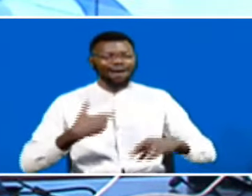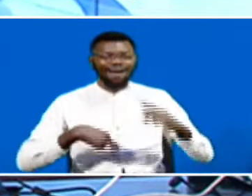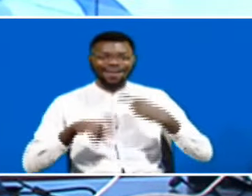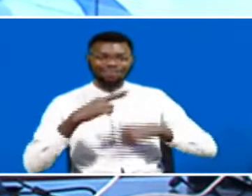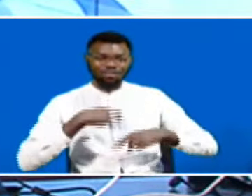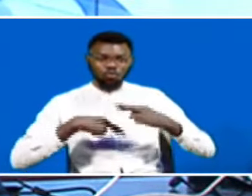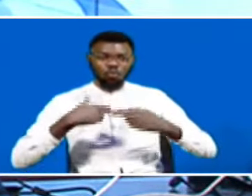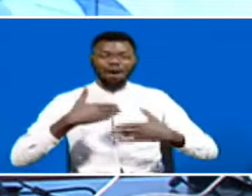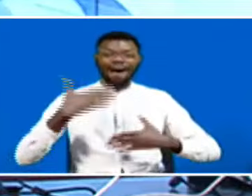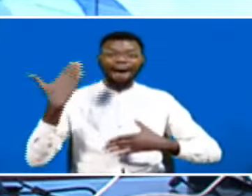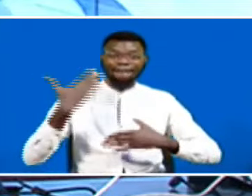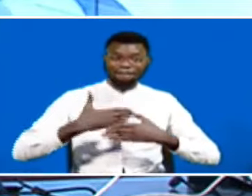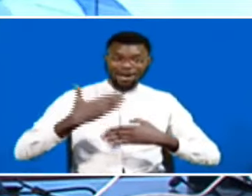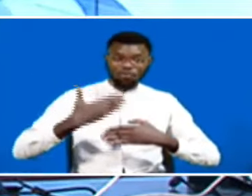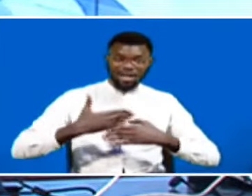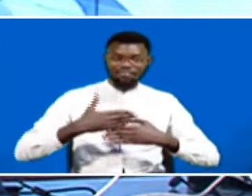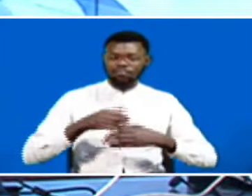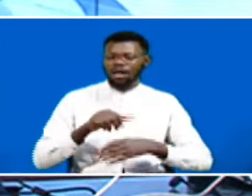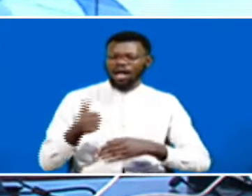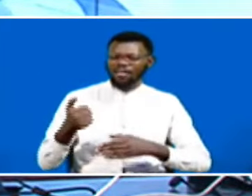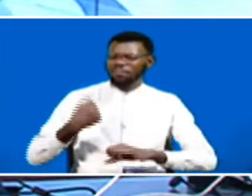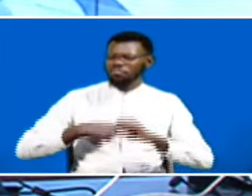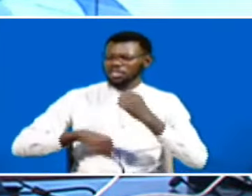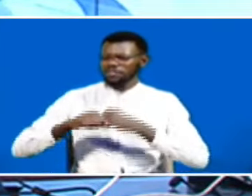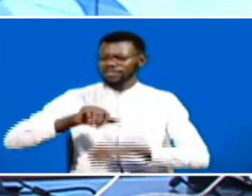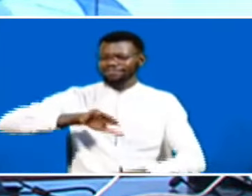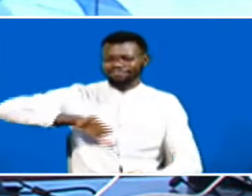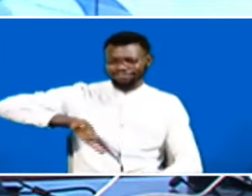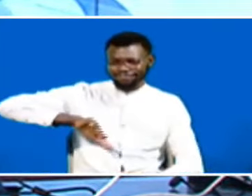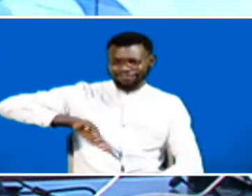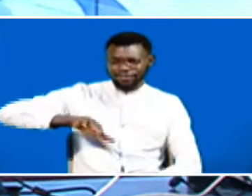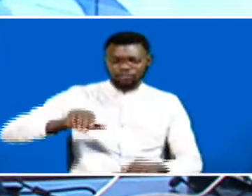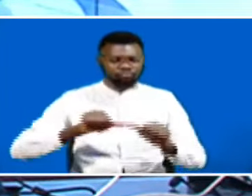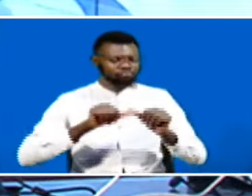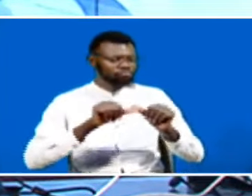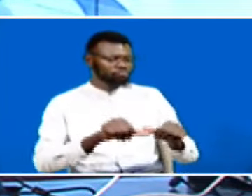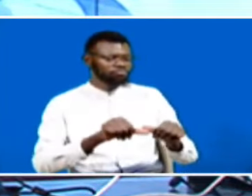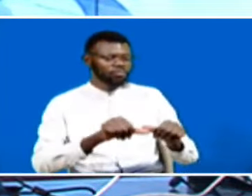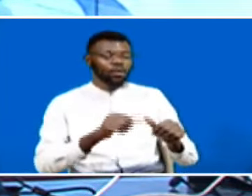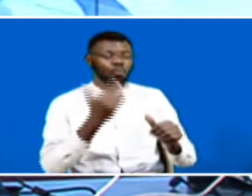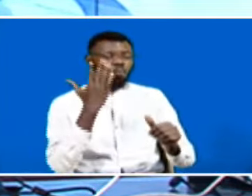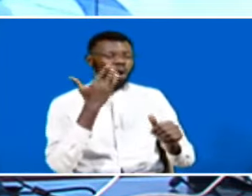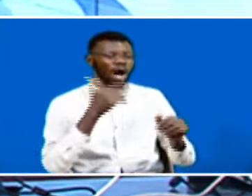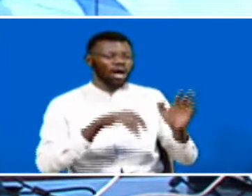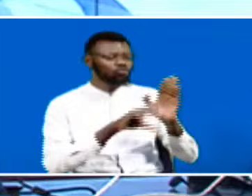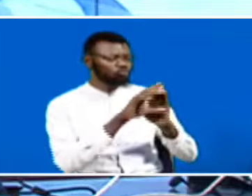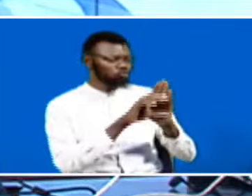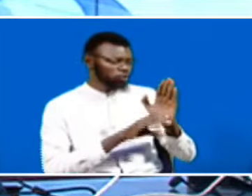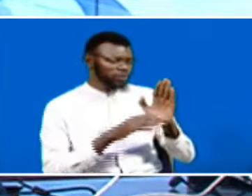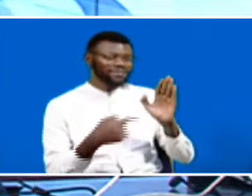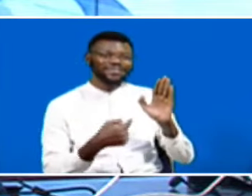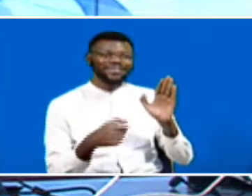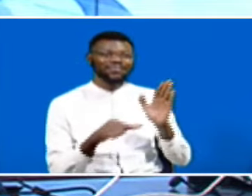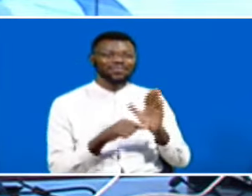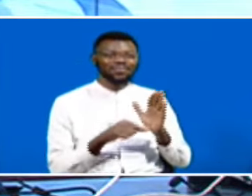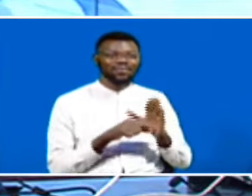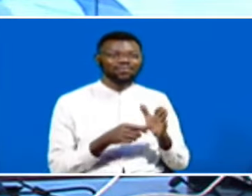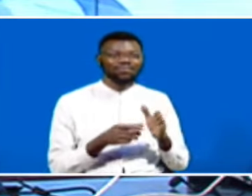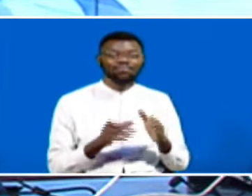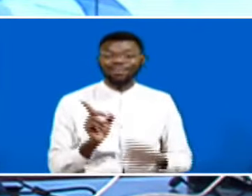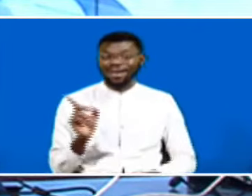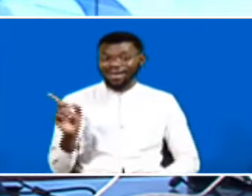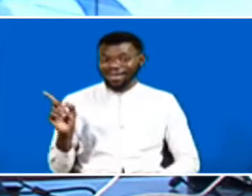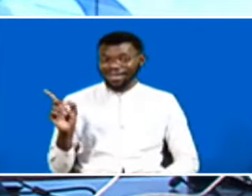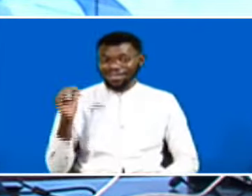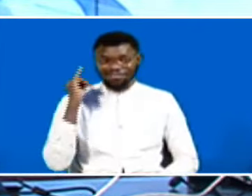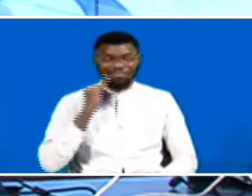pending activities to go on and to avoid the constitutional crisis. Here is now Emmanuel Toh with